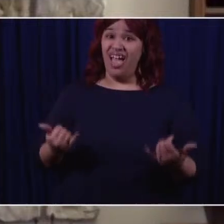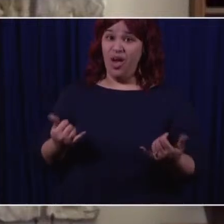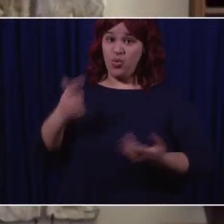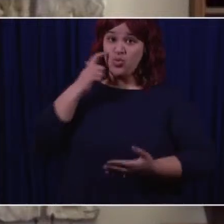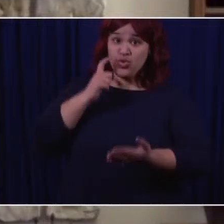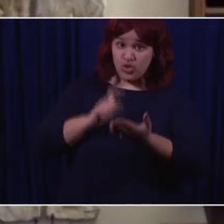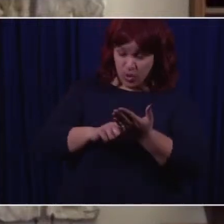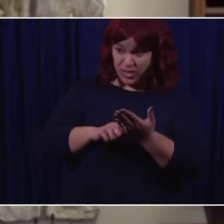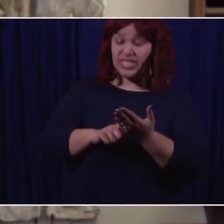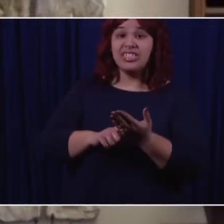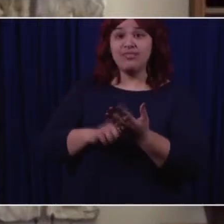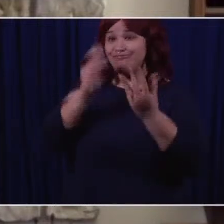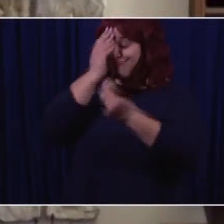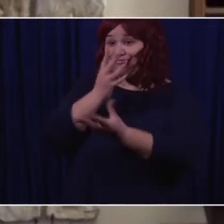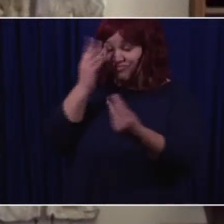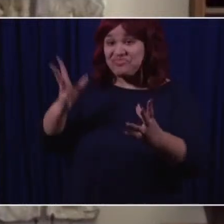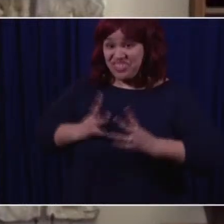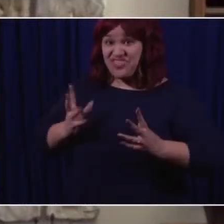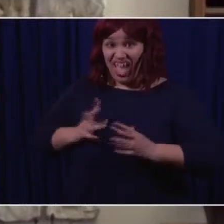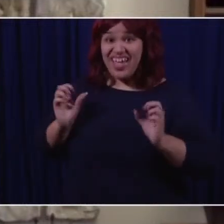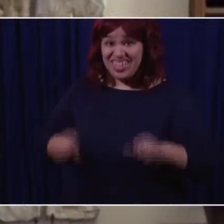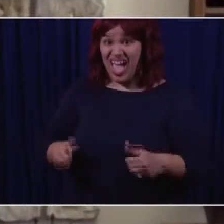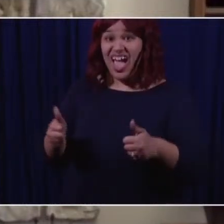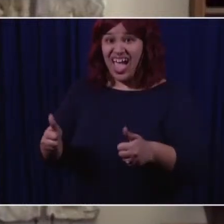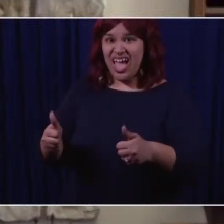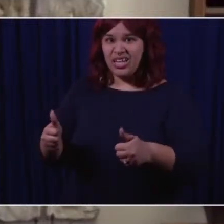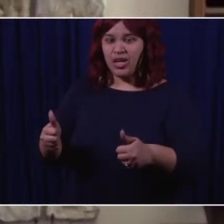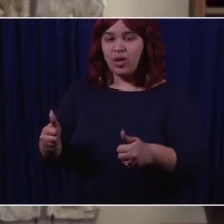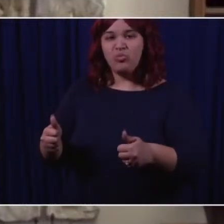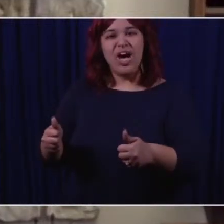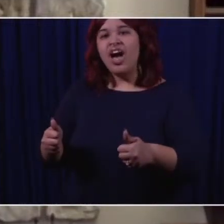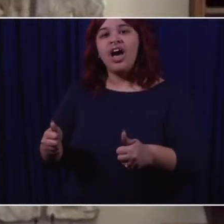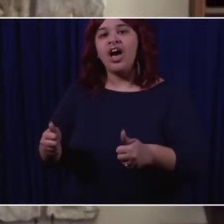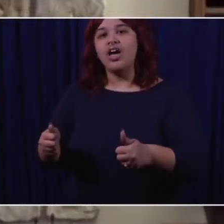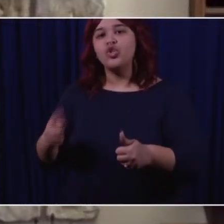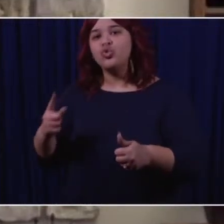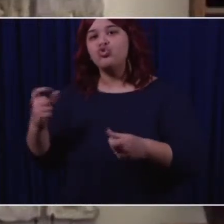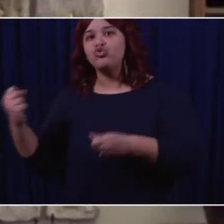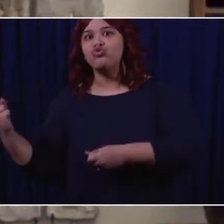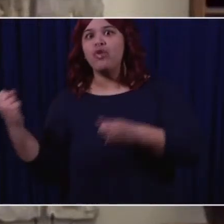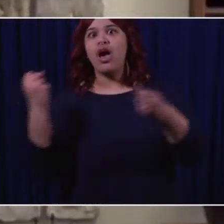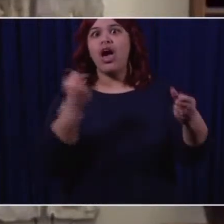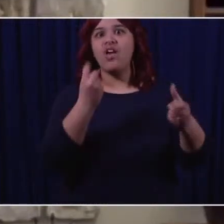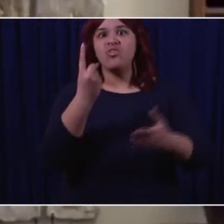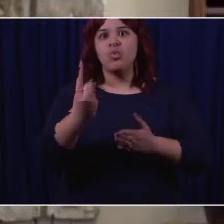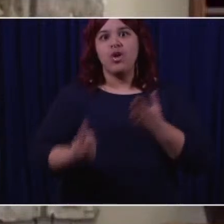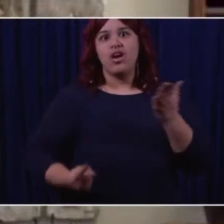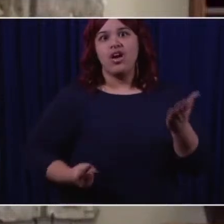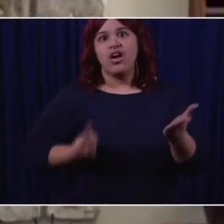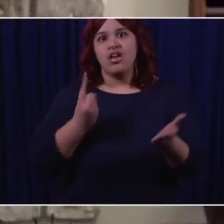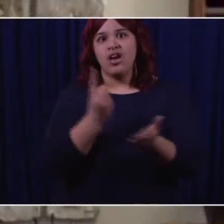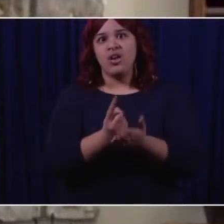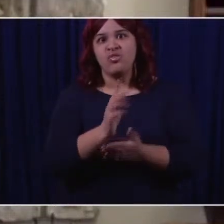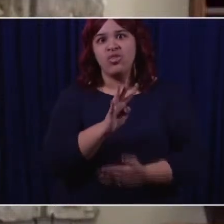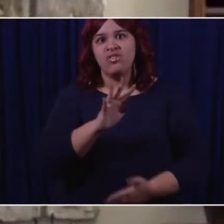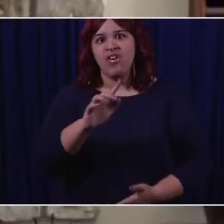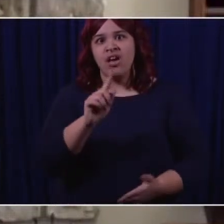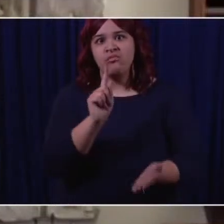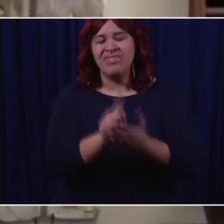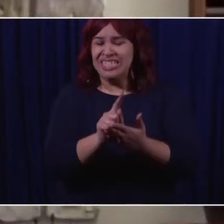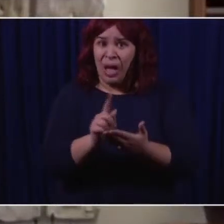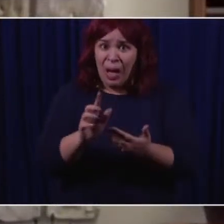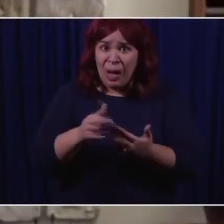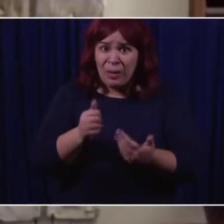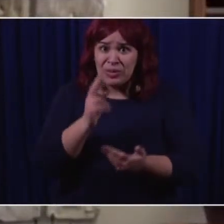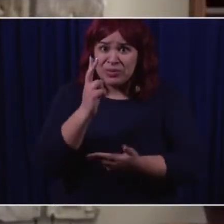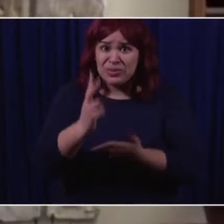but now we're telling some of our older population, yeah, we need you to drive an hour and 45 minutes, 2 hours from your home to get the vaccine.